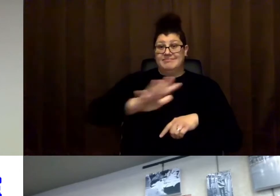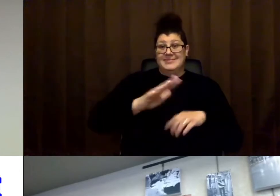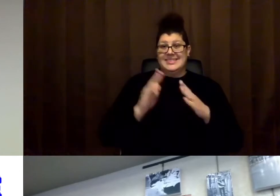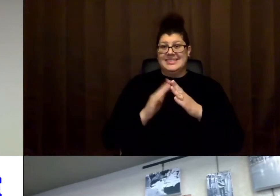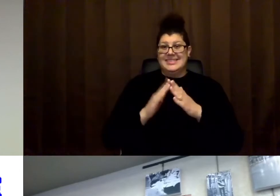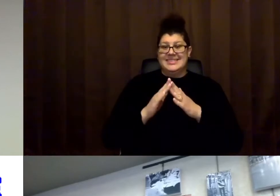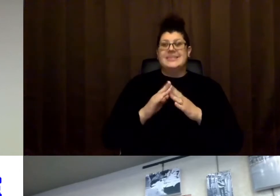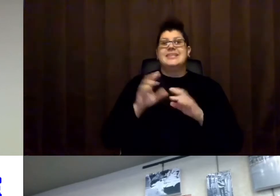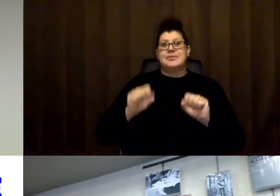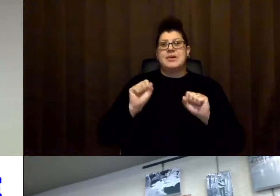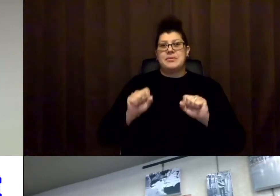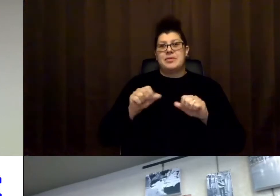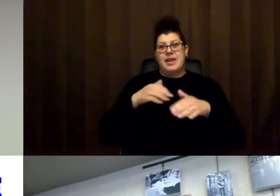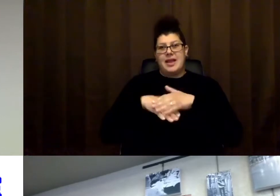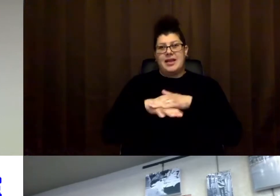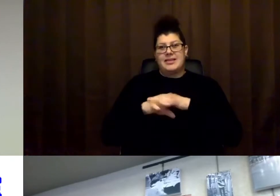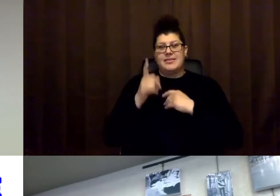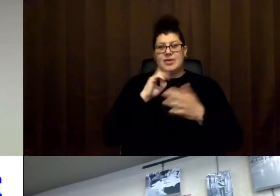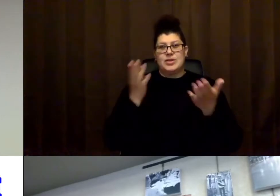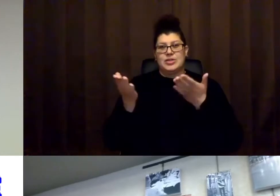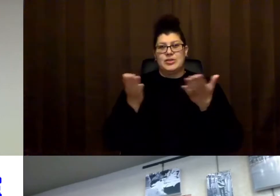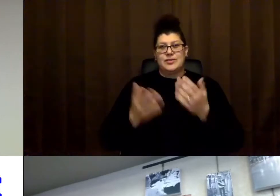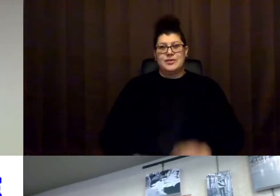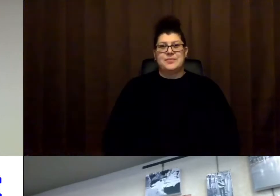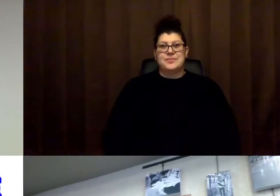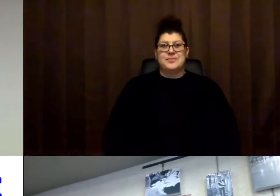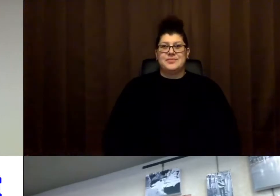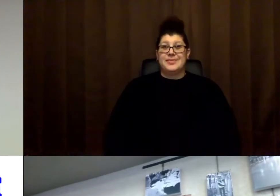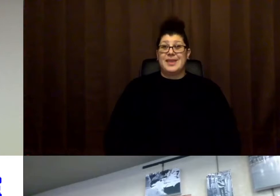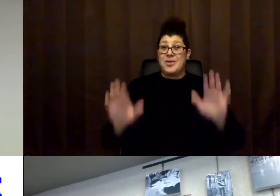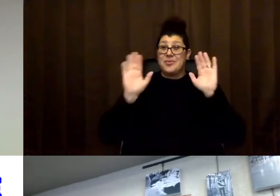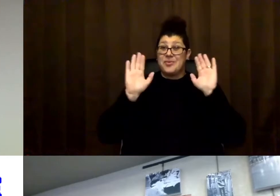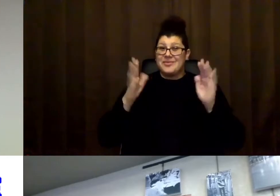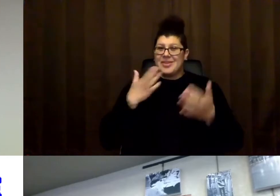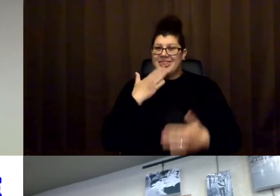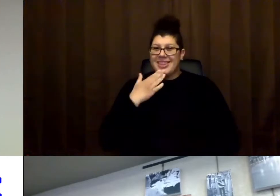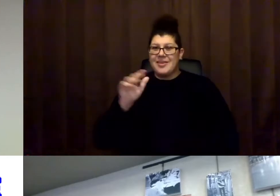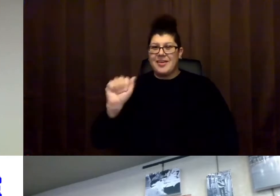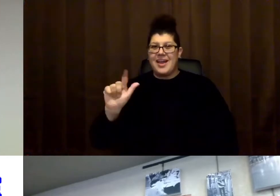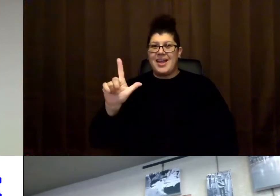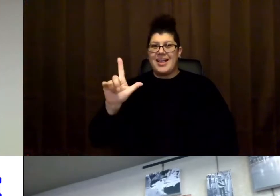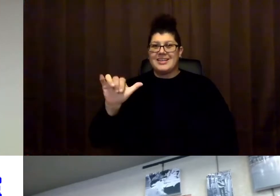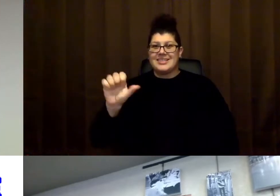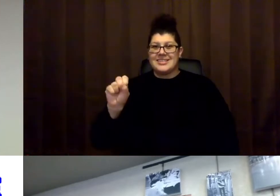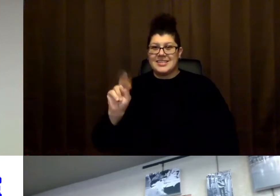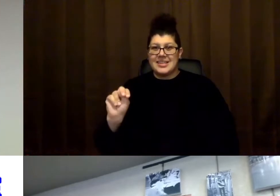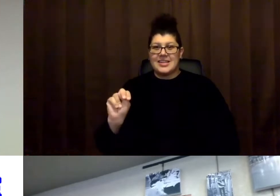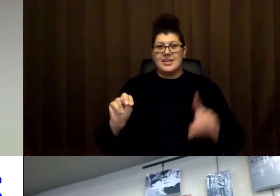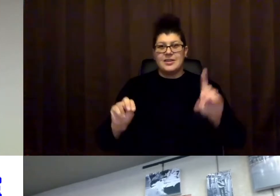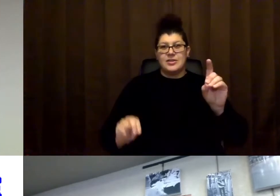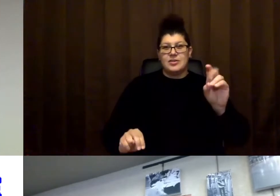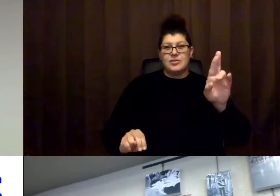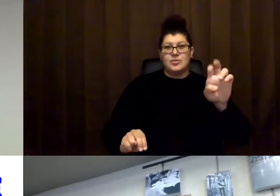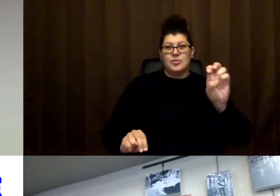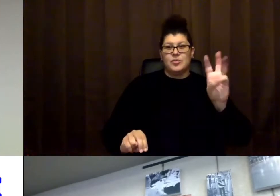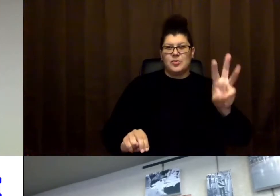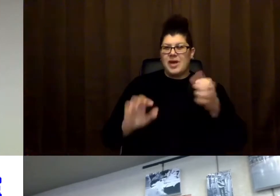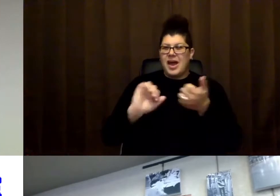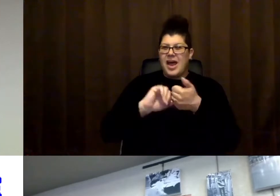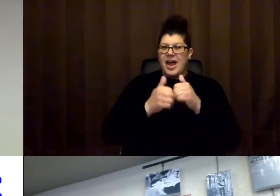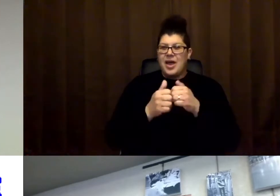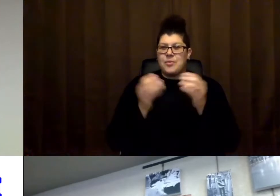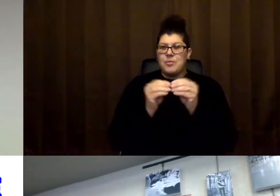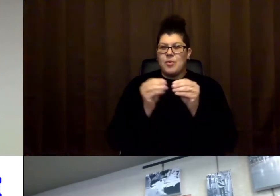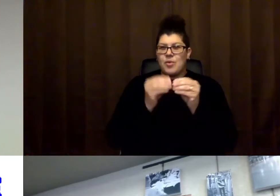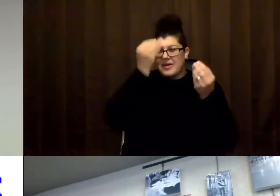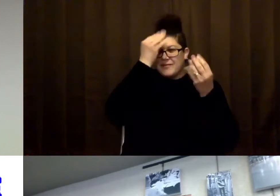that service. Great. Wonderful. Thanks, Drew and Allison. And could one of you share with us how people can get more information in terms of